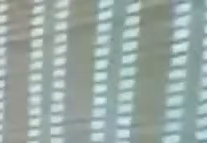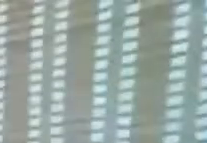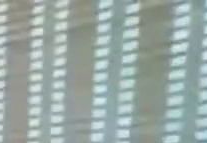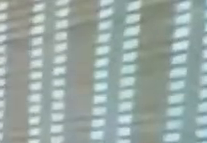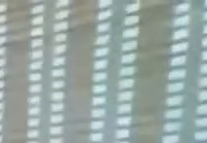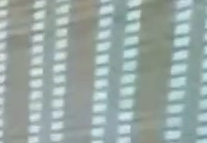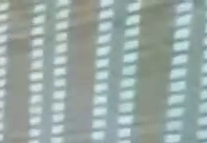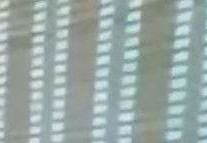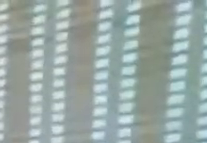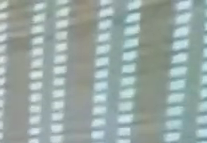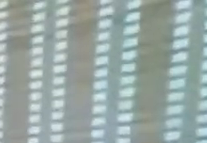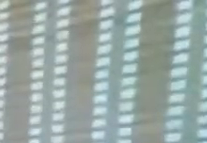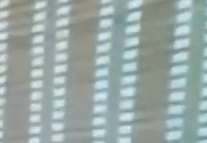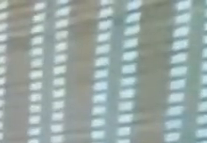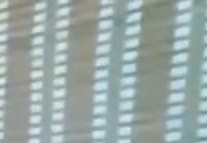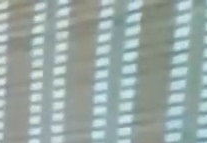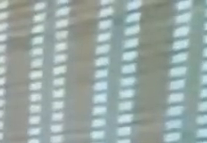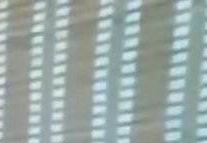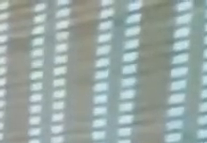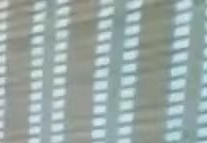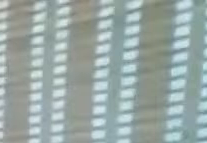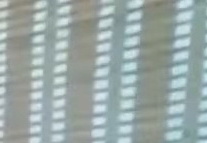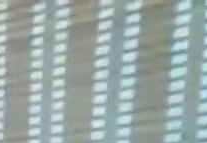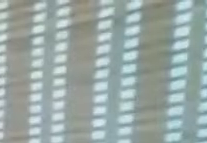Thank you, thank you, thank you.